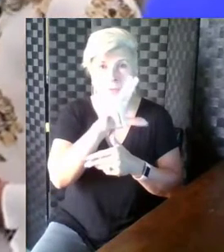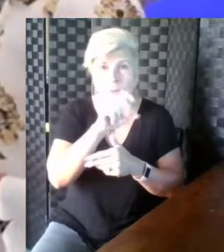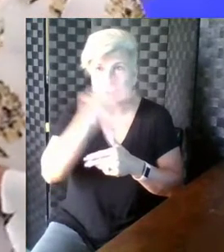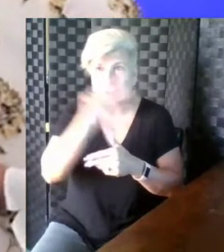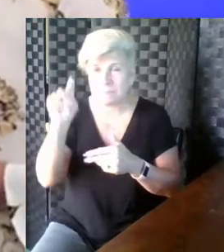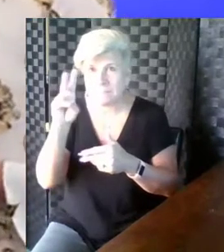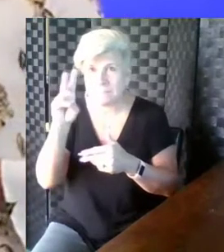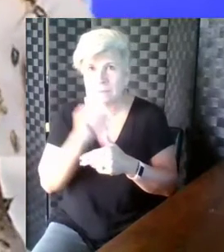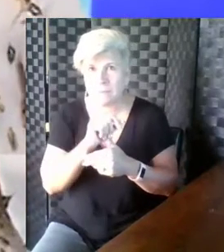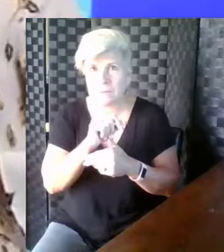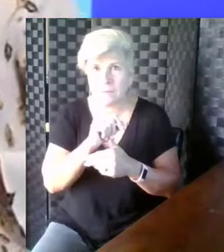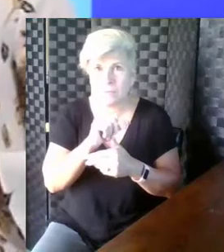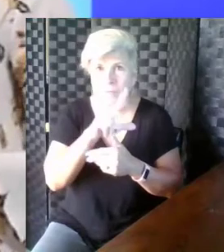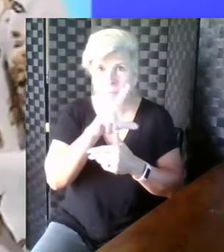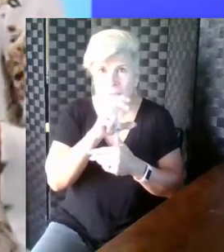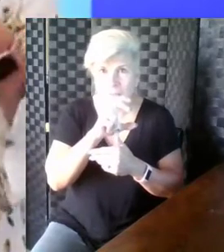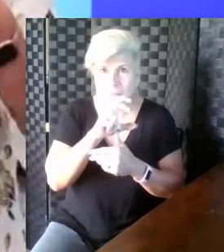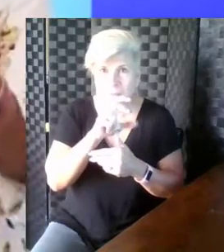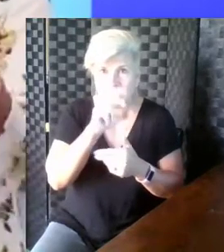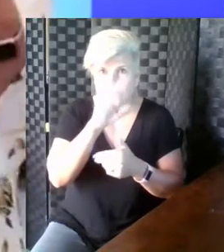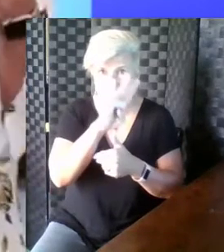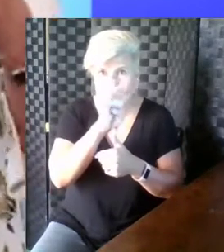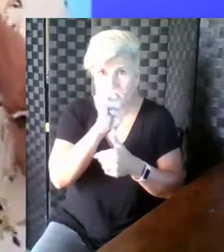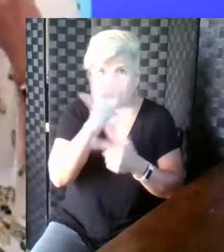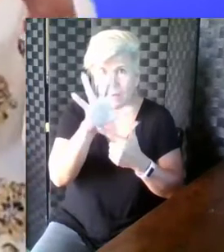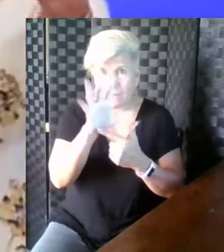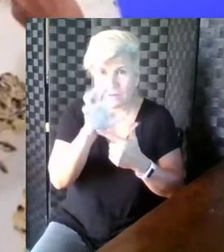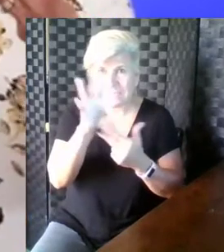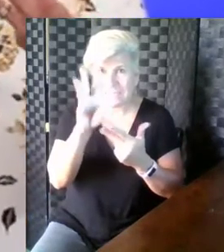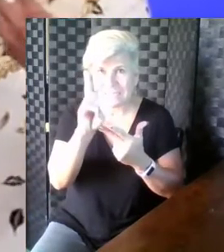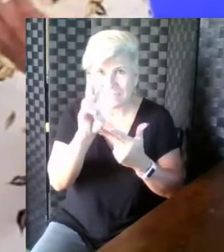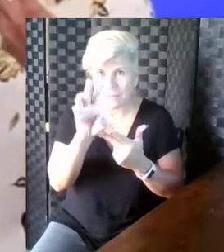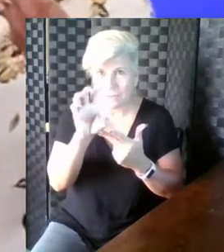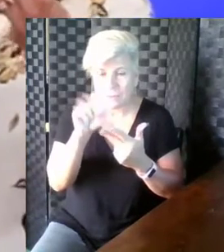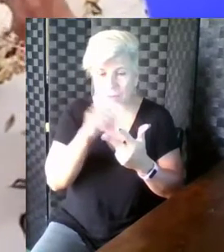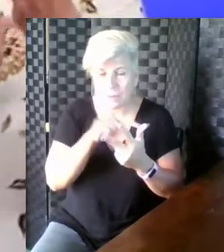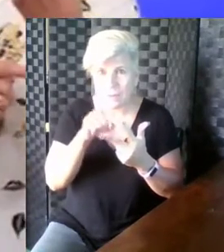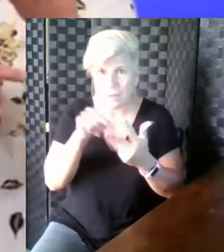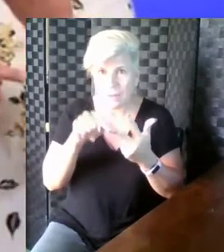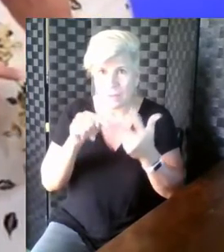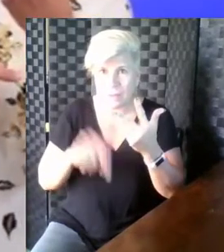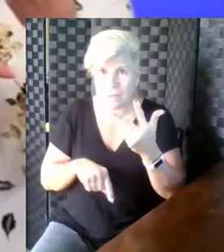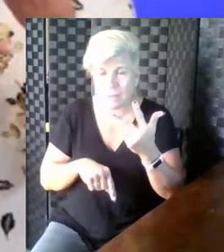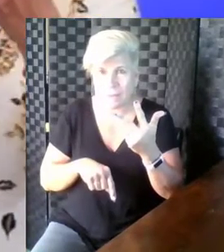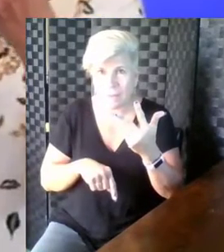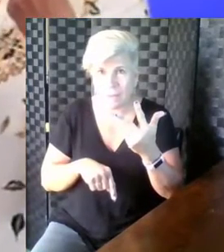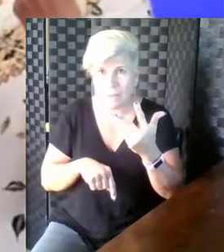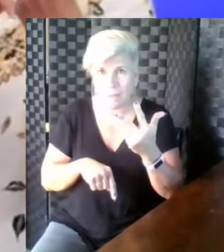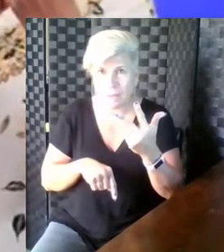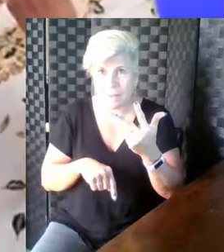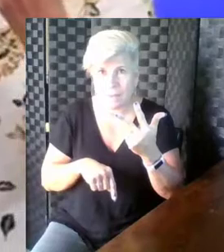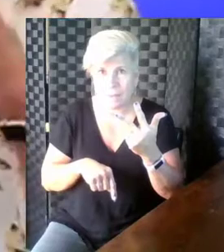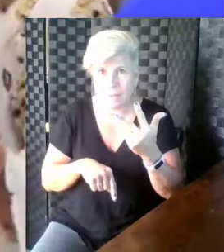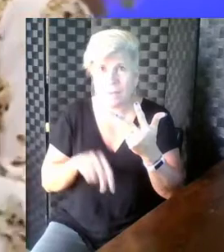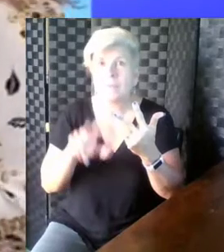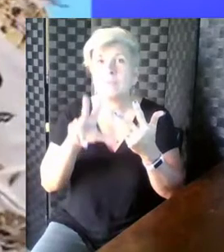300 all the way to 600. So 300, 400, 500, 600. How many hundreds